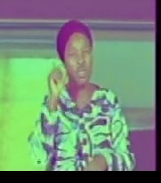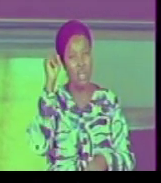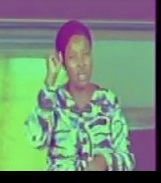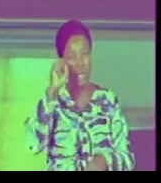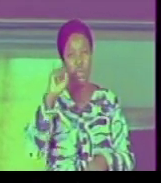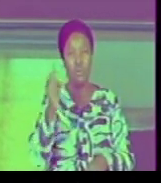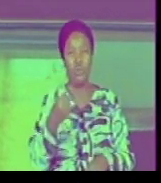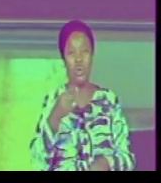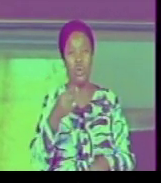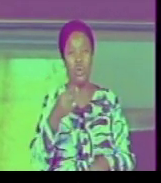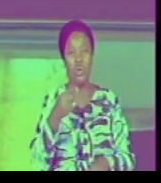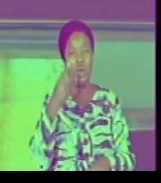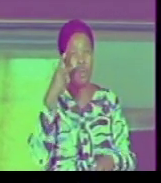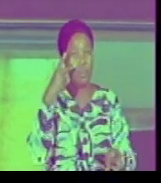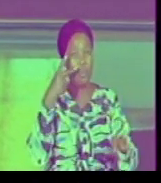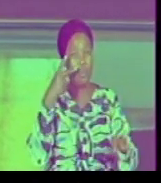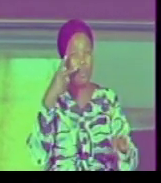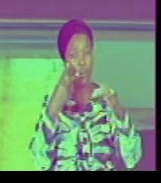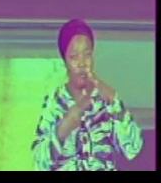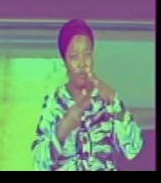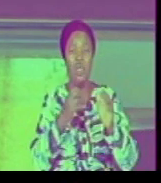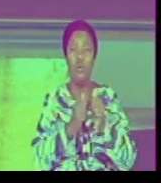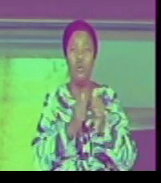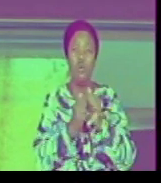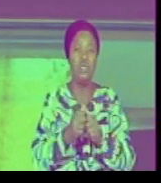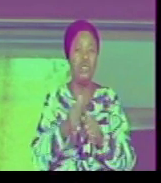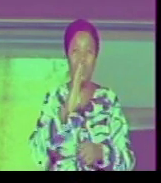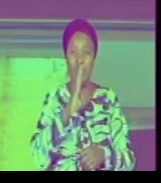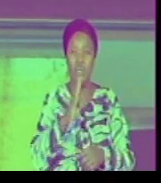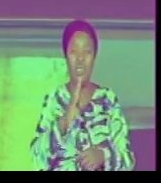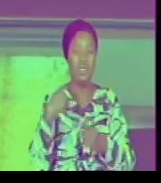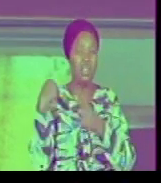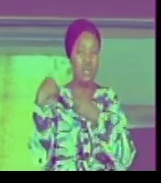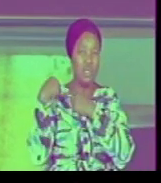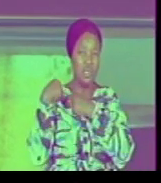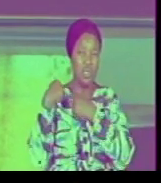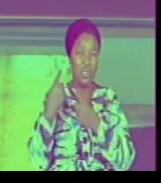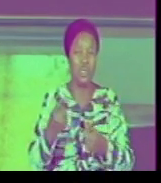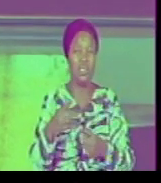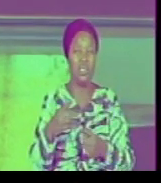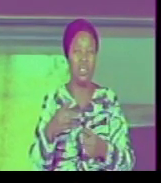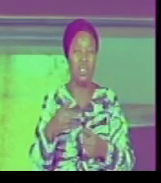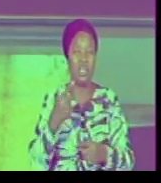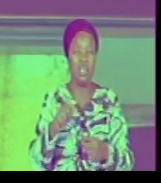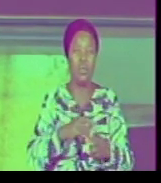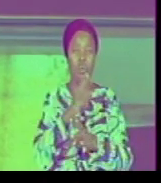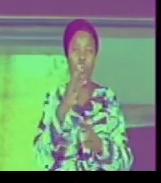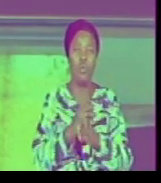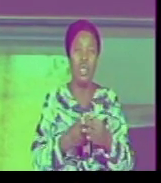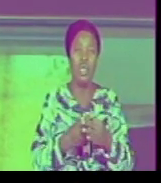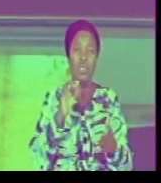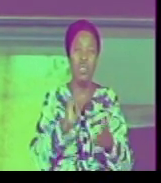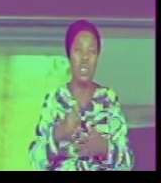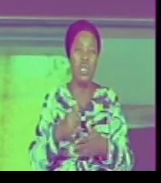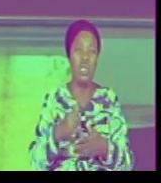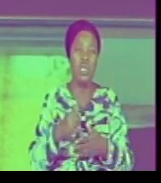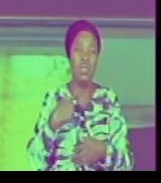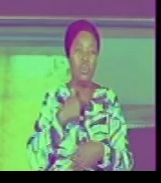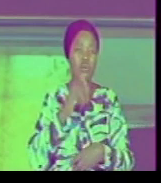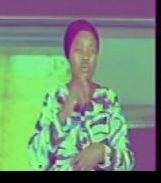have been since the world began, that we shall be saved from